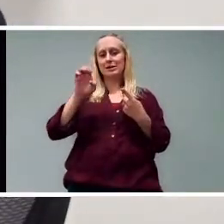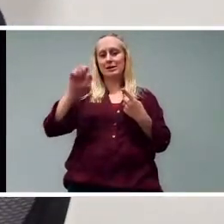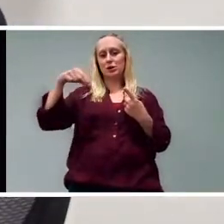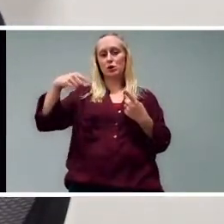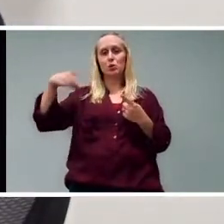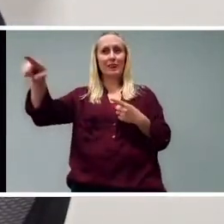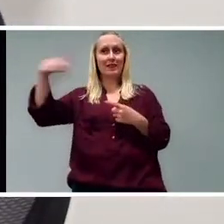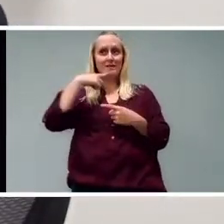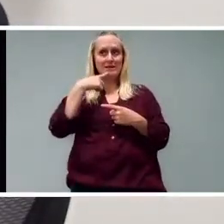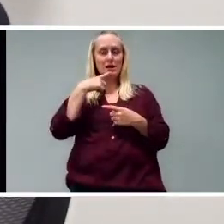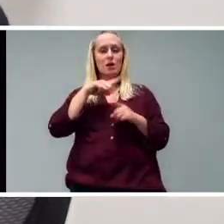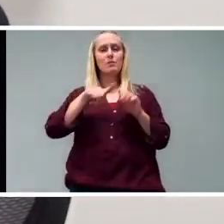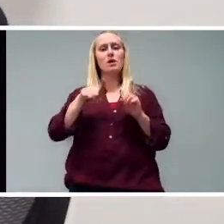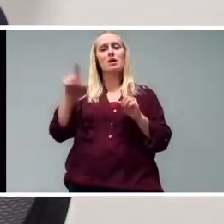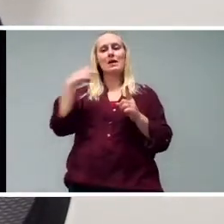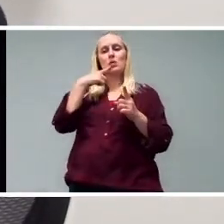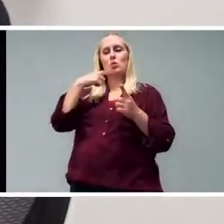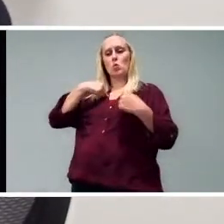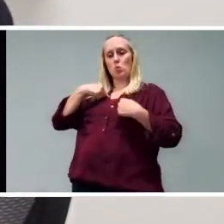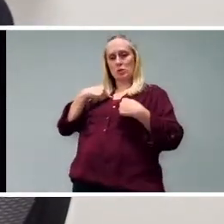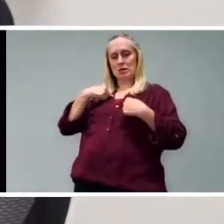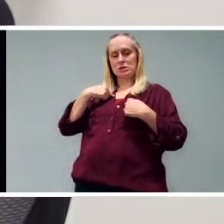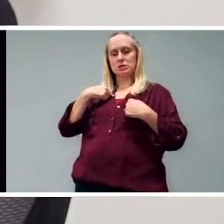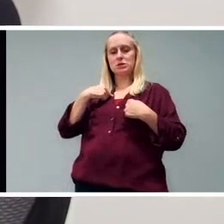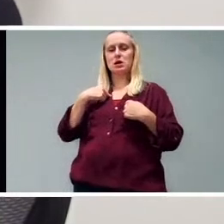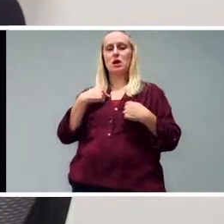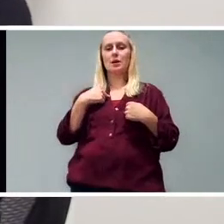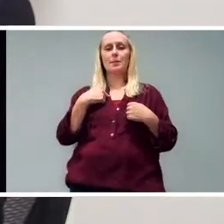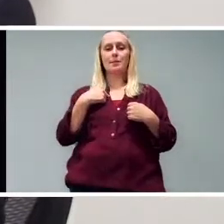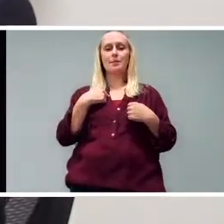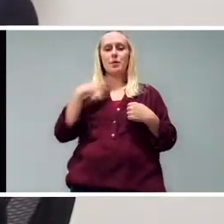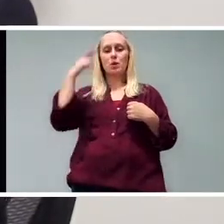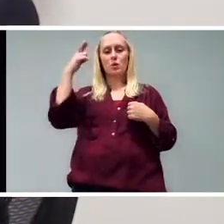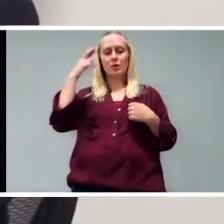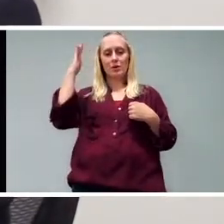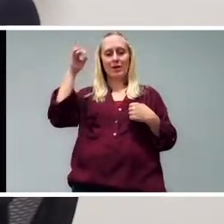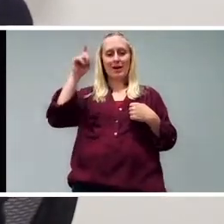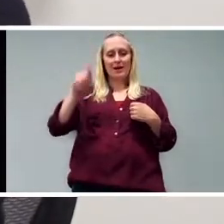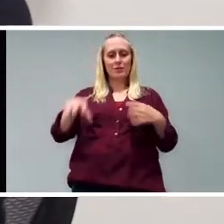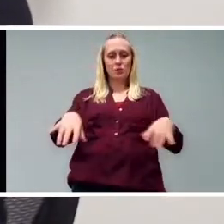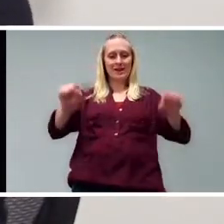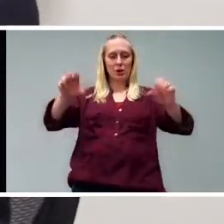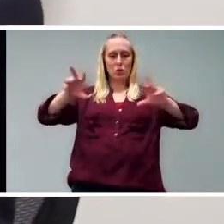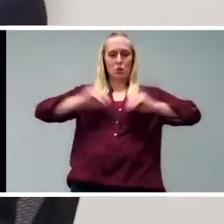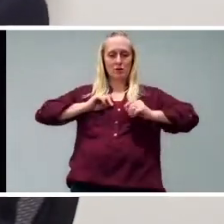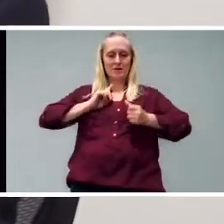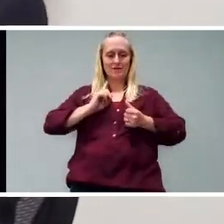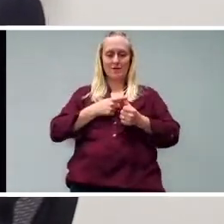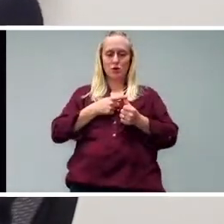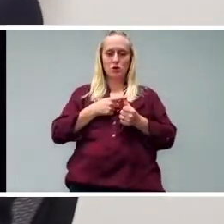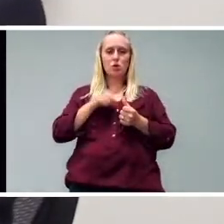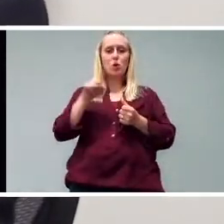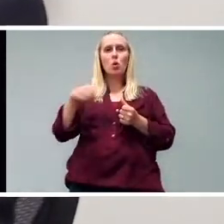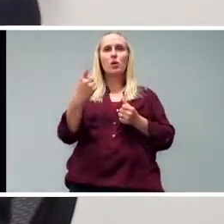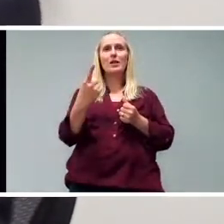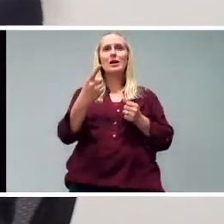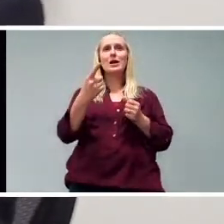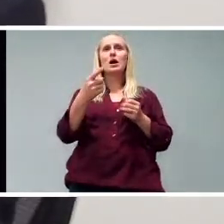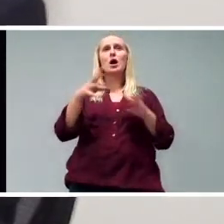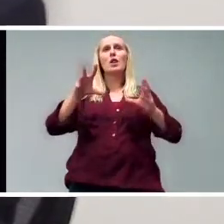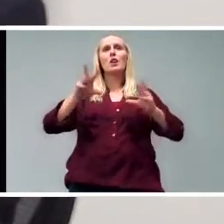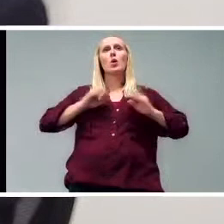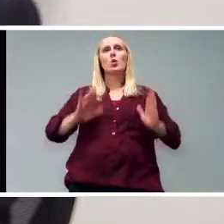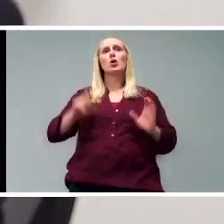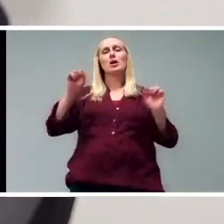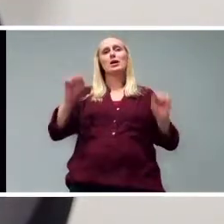but what DEQ is telling us is the reason we have to take ownership first is because only the owner can record it. We can't record that